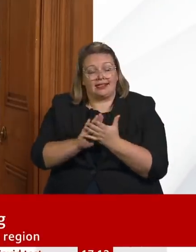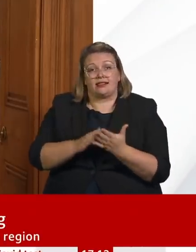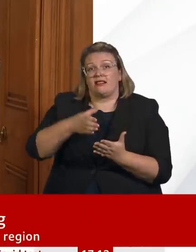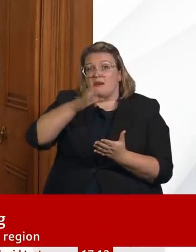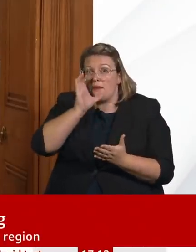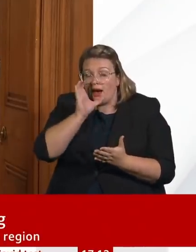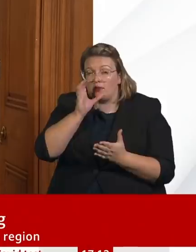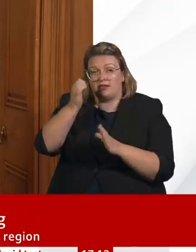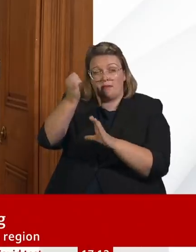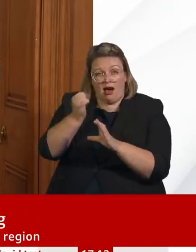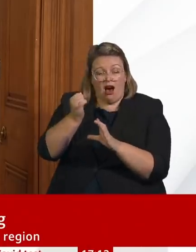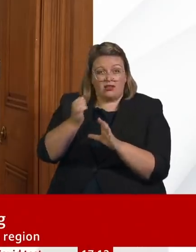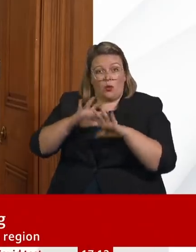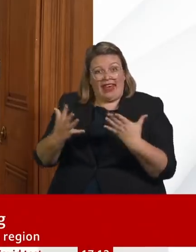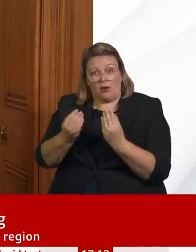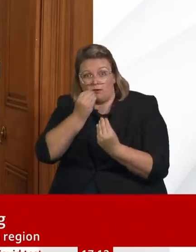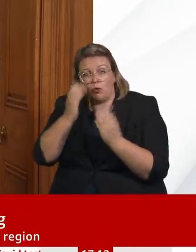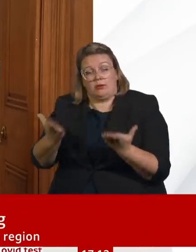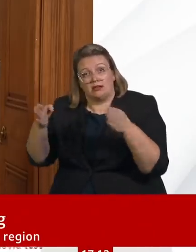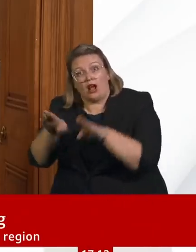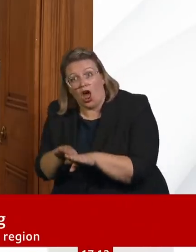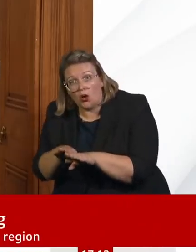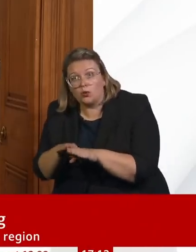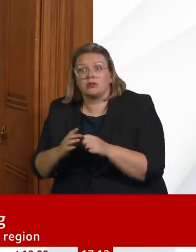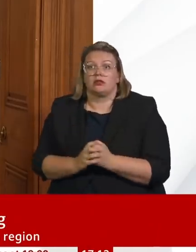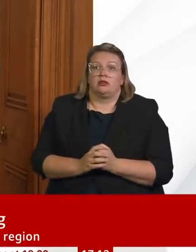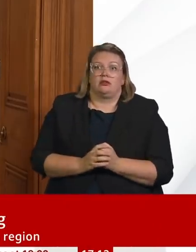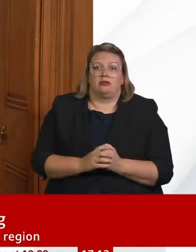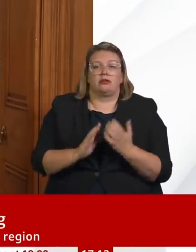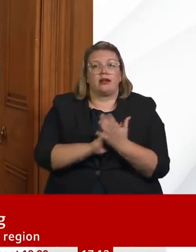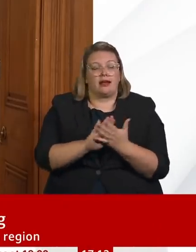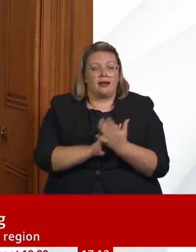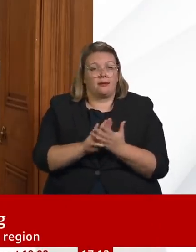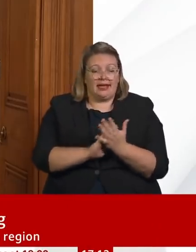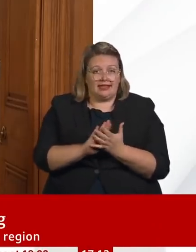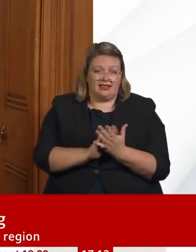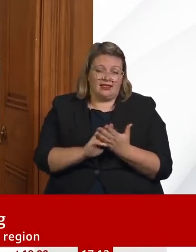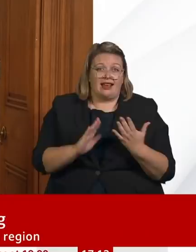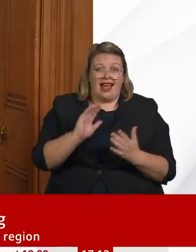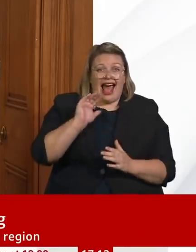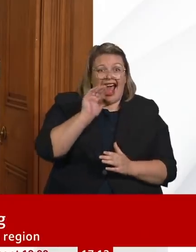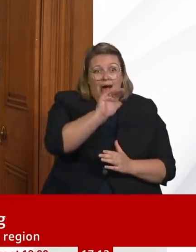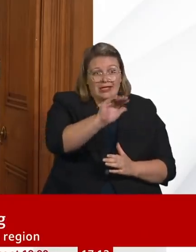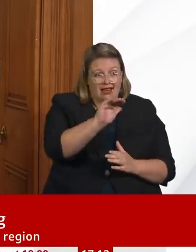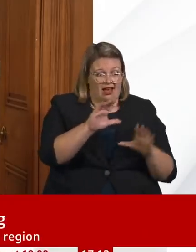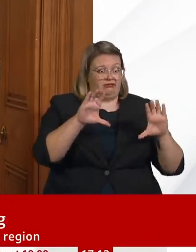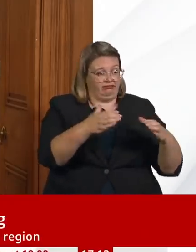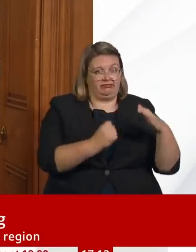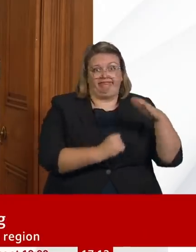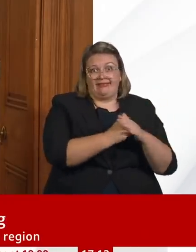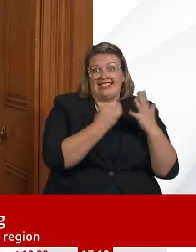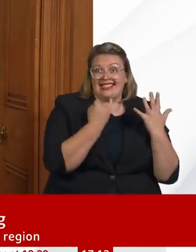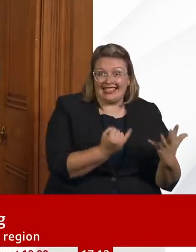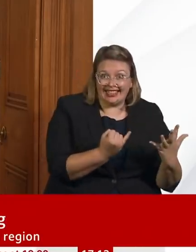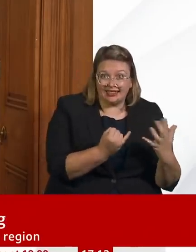indoors or in most outdoor settings. In some public outdoor spaces, groups must be limited to the rule of 6. And